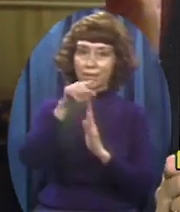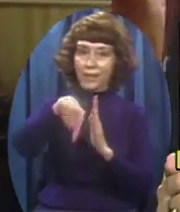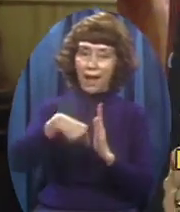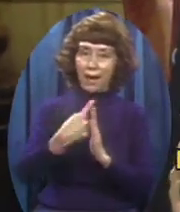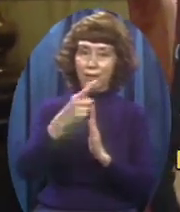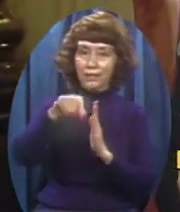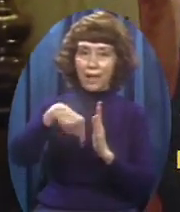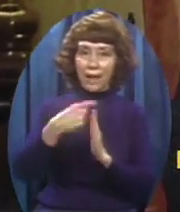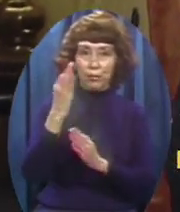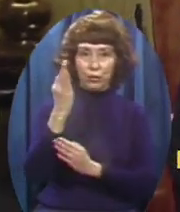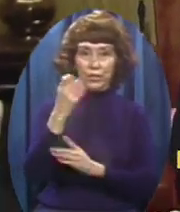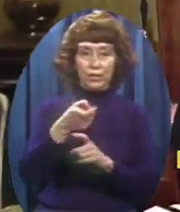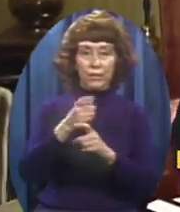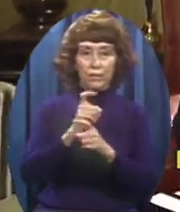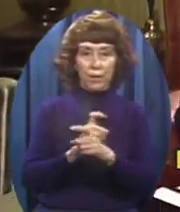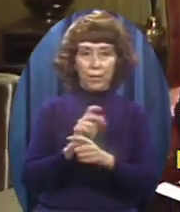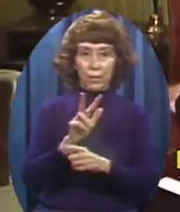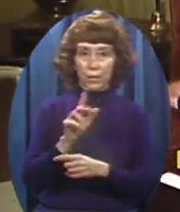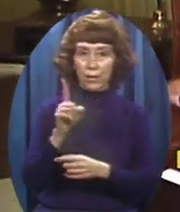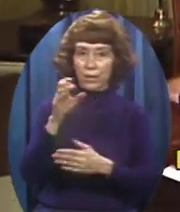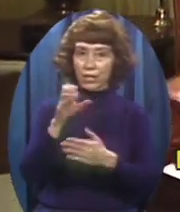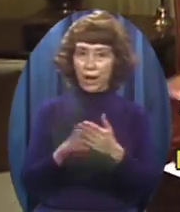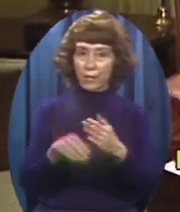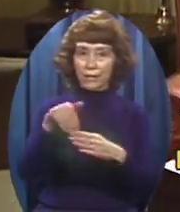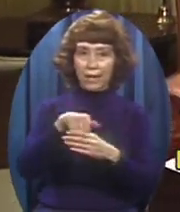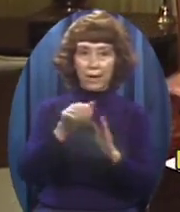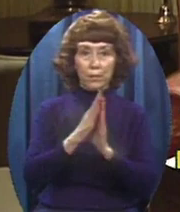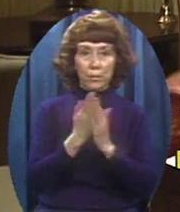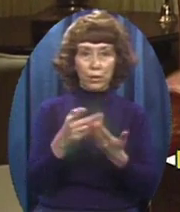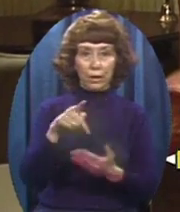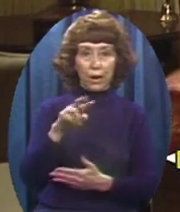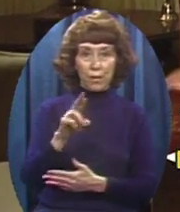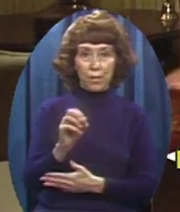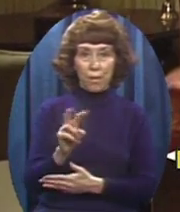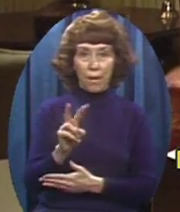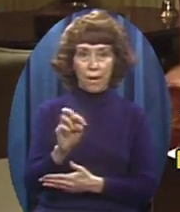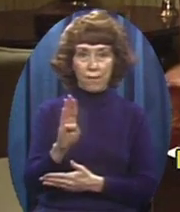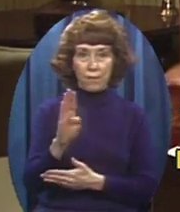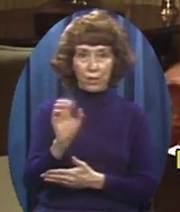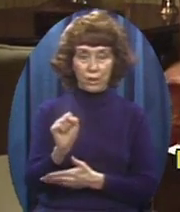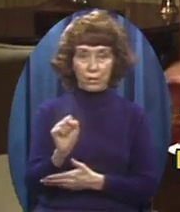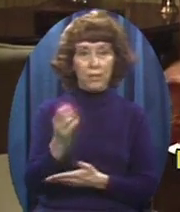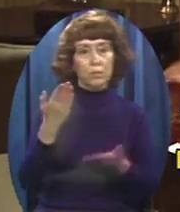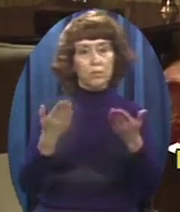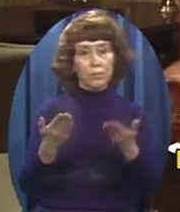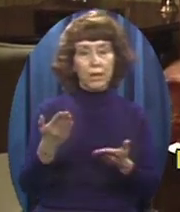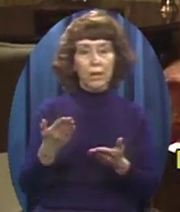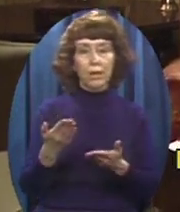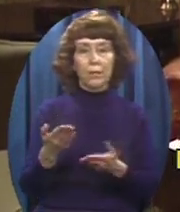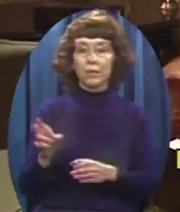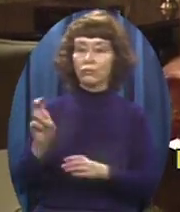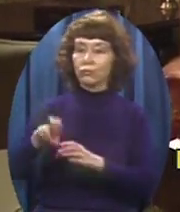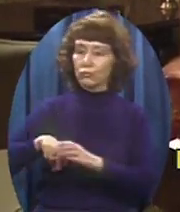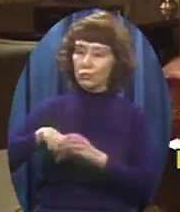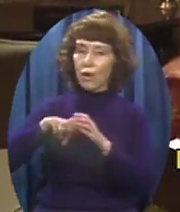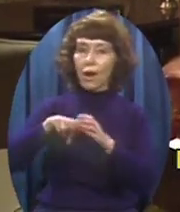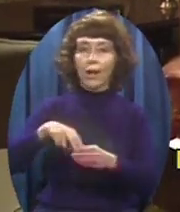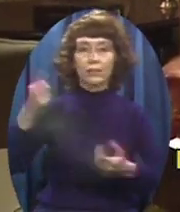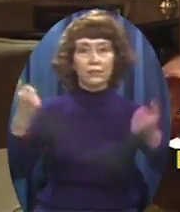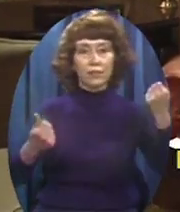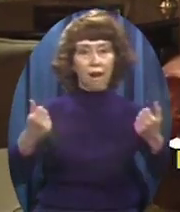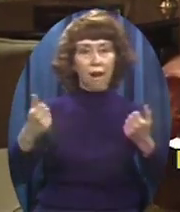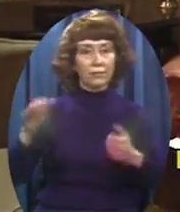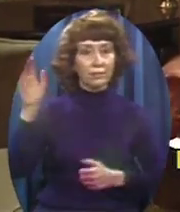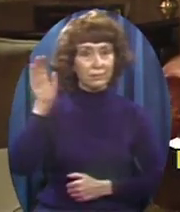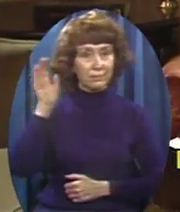the book of Proverbs, all 31 chapters, what you will then do, after riding in the car and listening, or listening at home or whatever, you'll pass